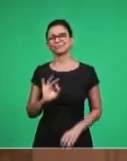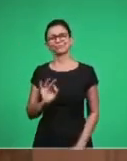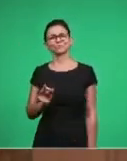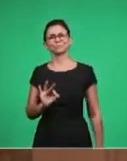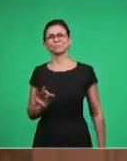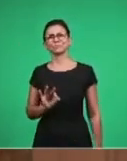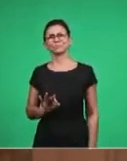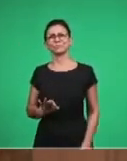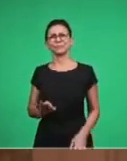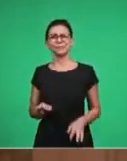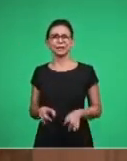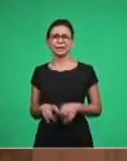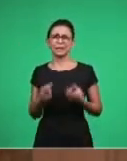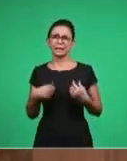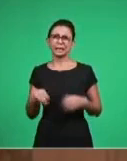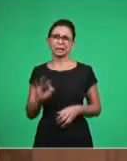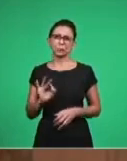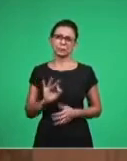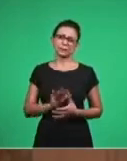Lord.